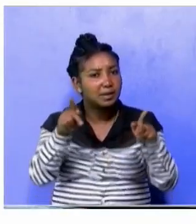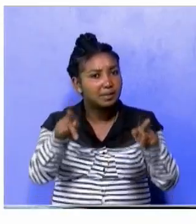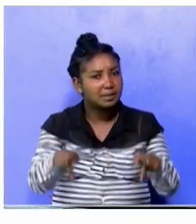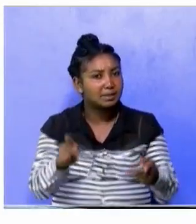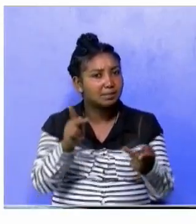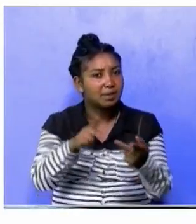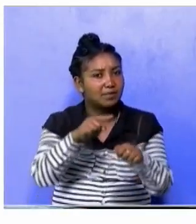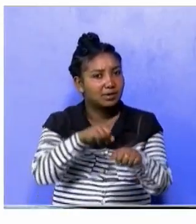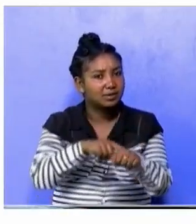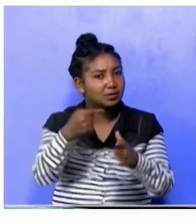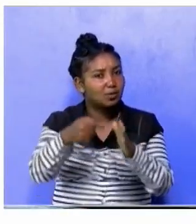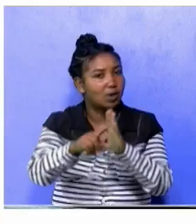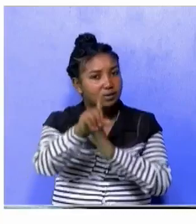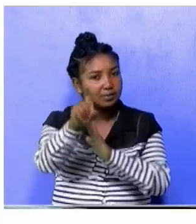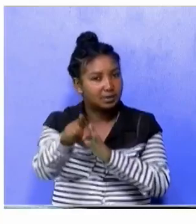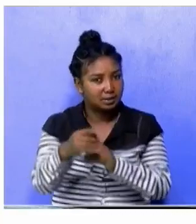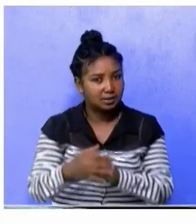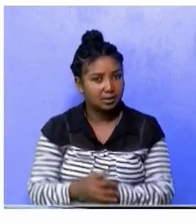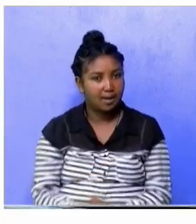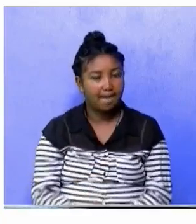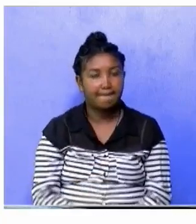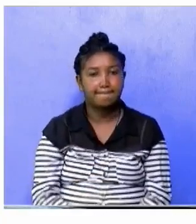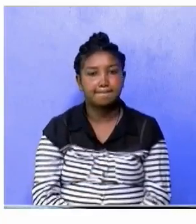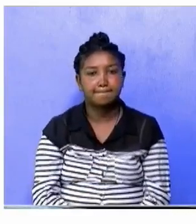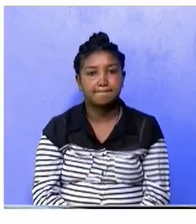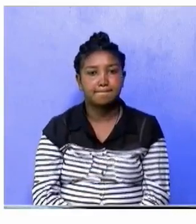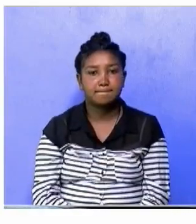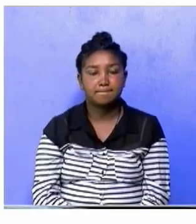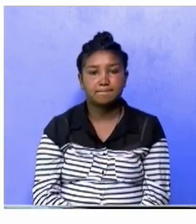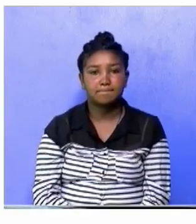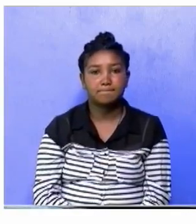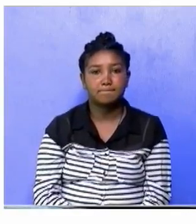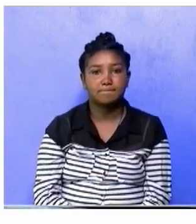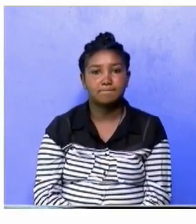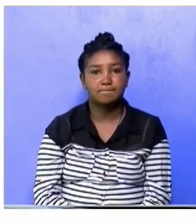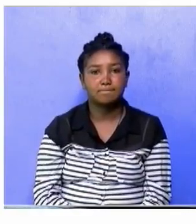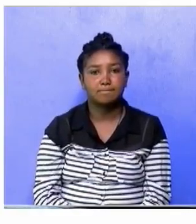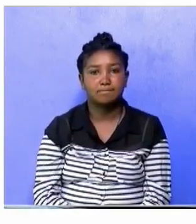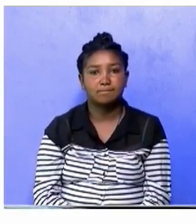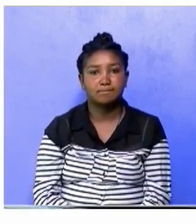mean? Present perfect tense.